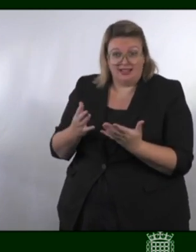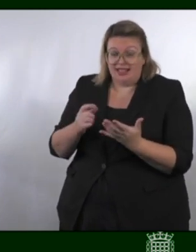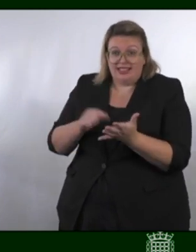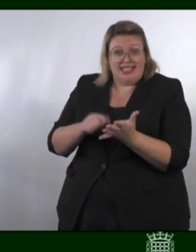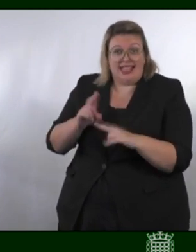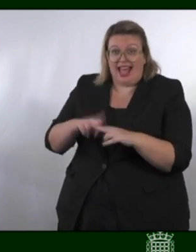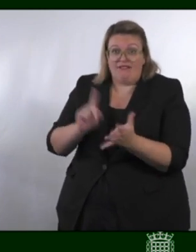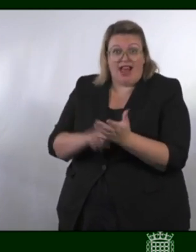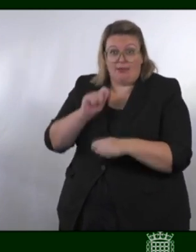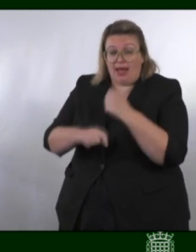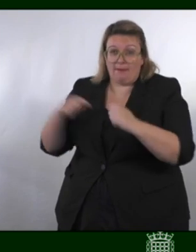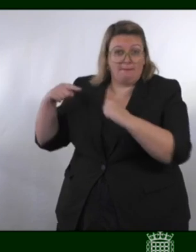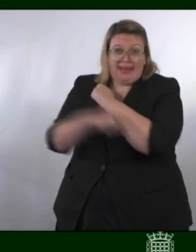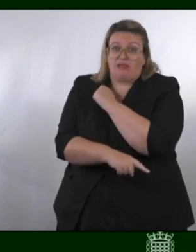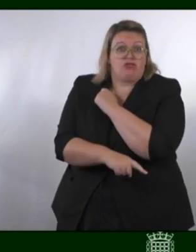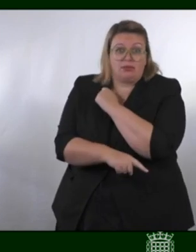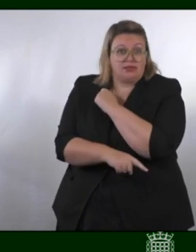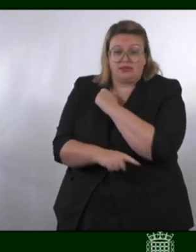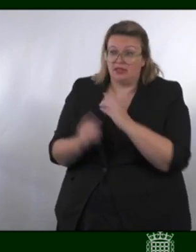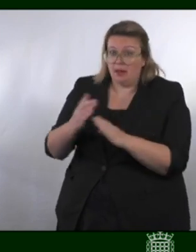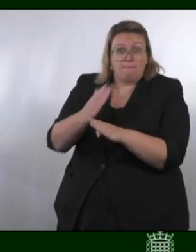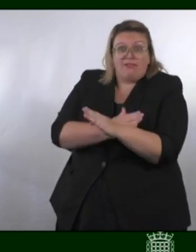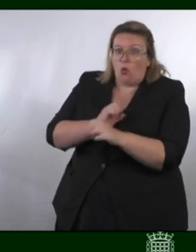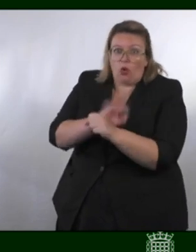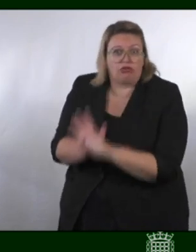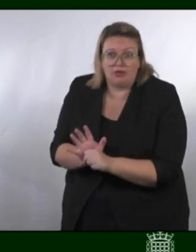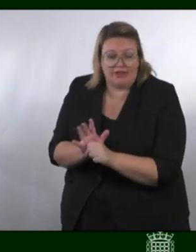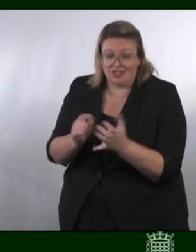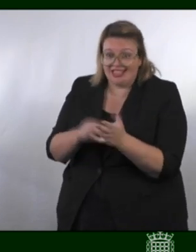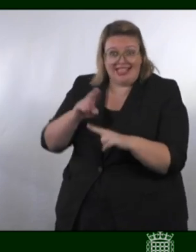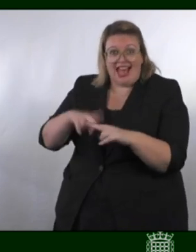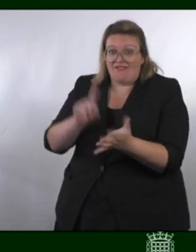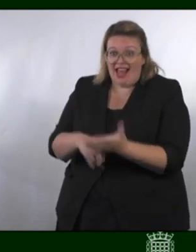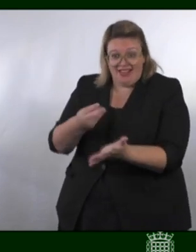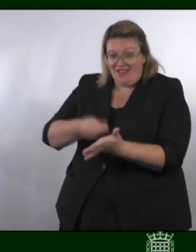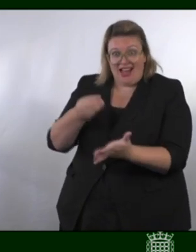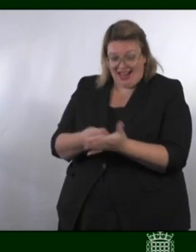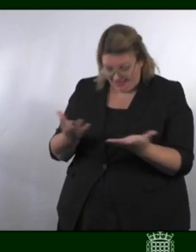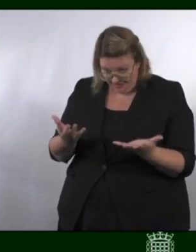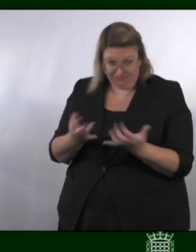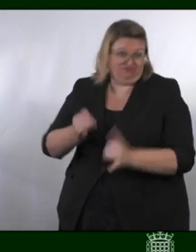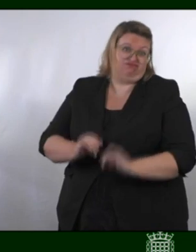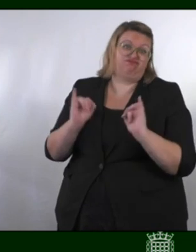hit and left a massive black hole in its finances, and any